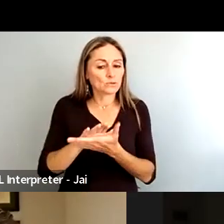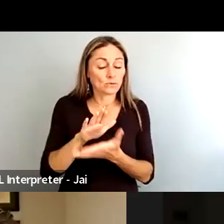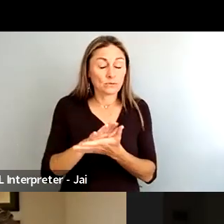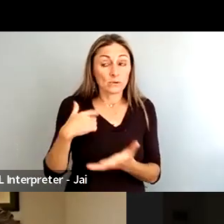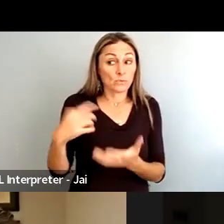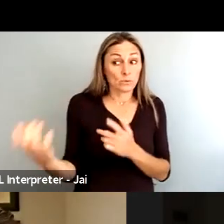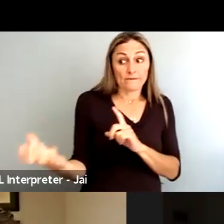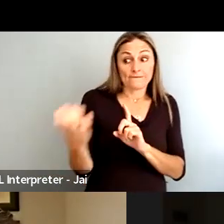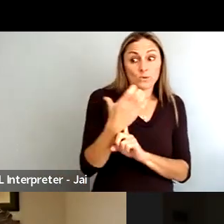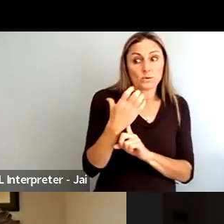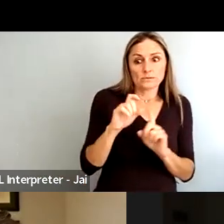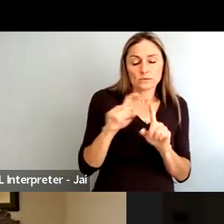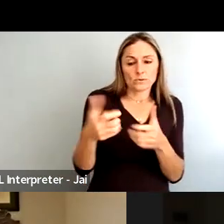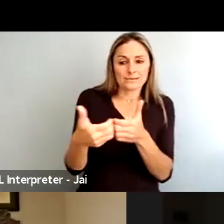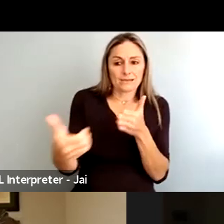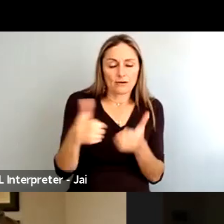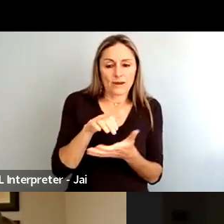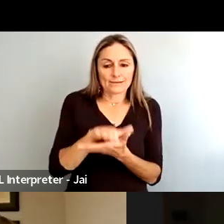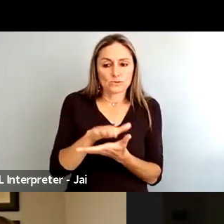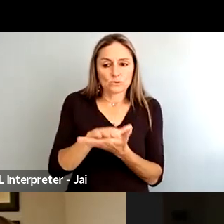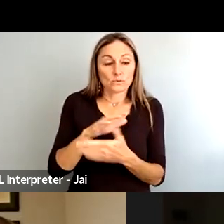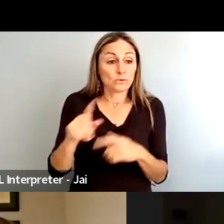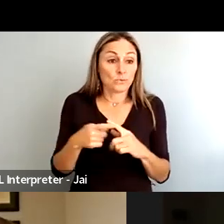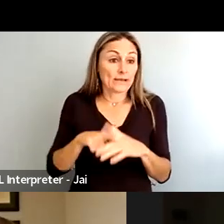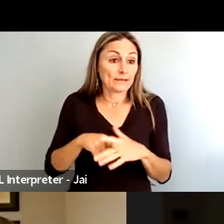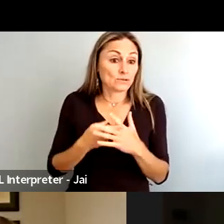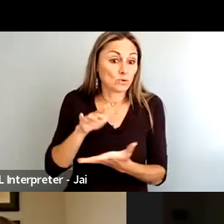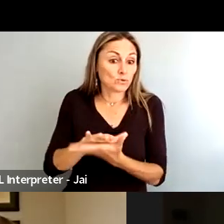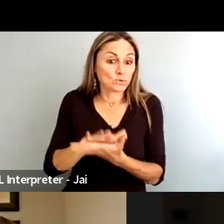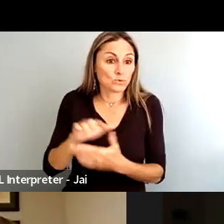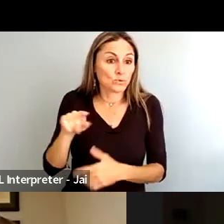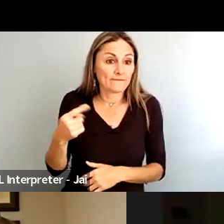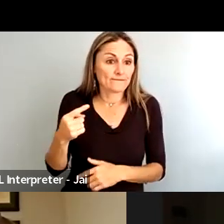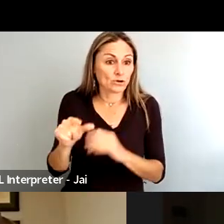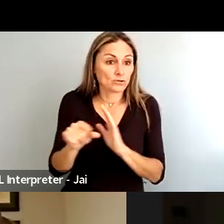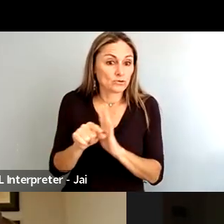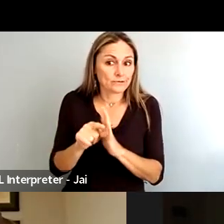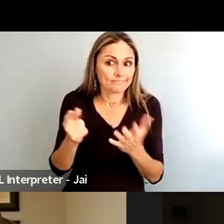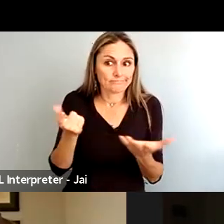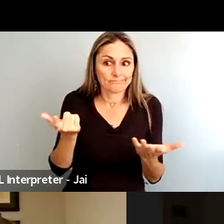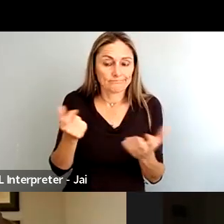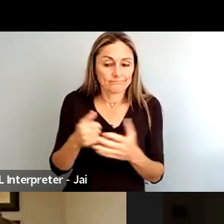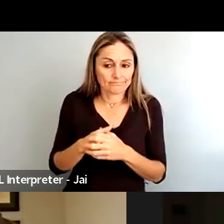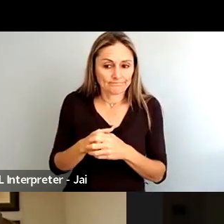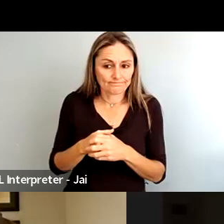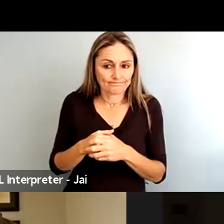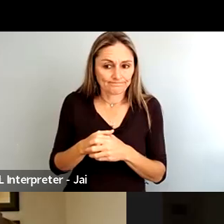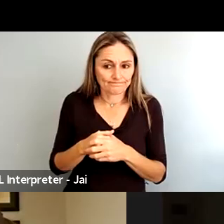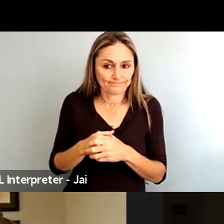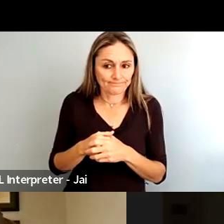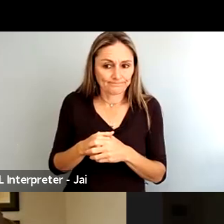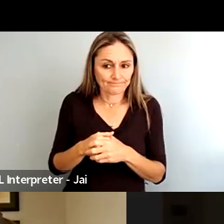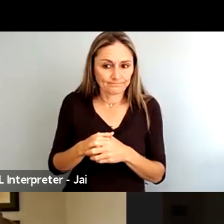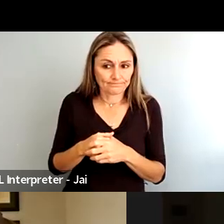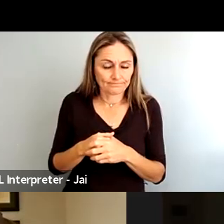to when I started school in first grade. But by the time